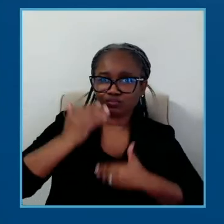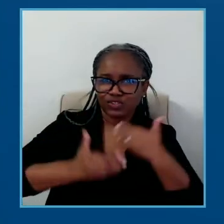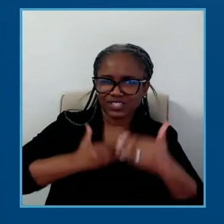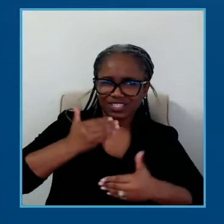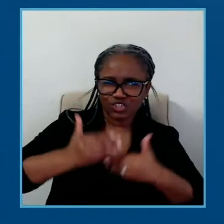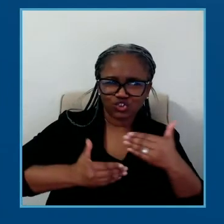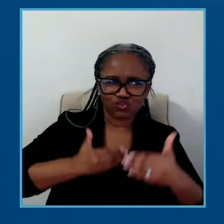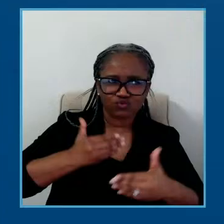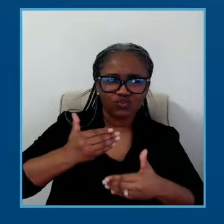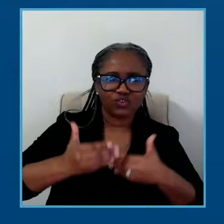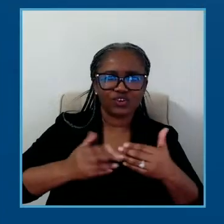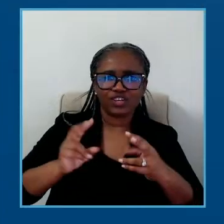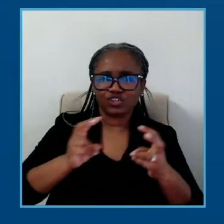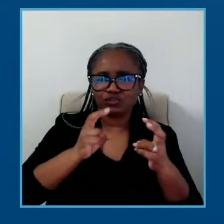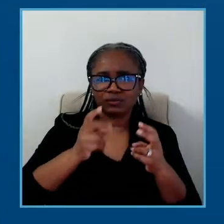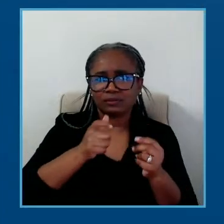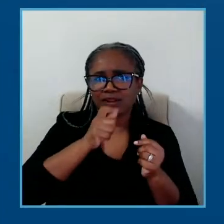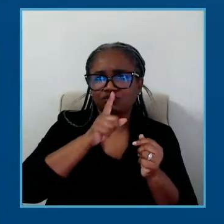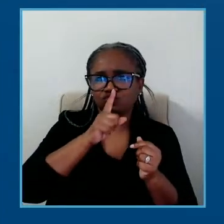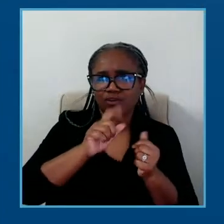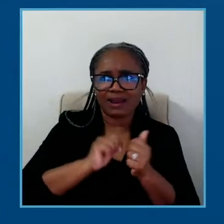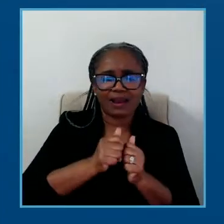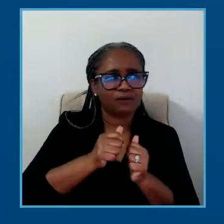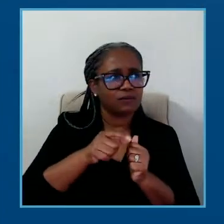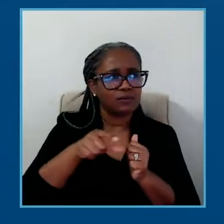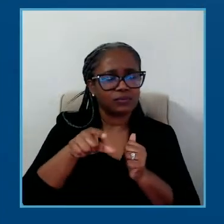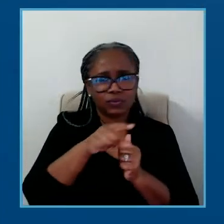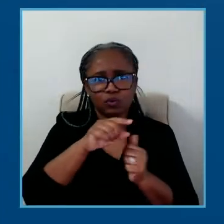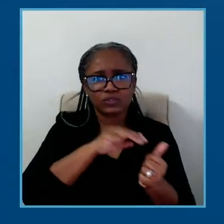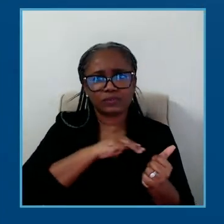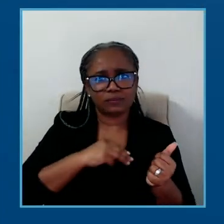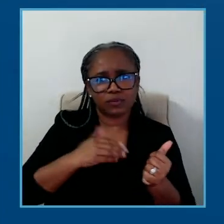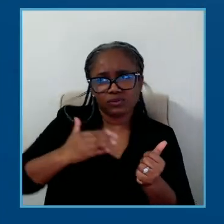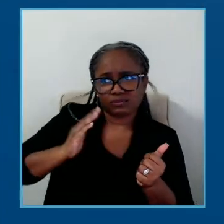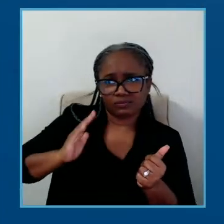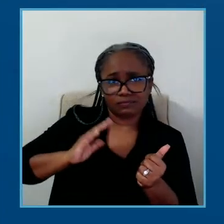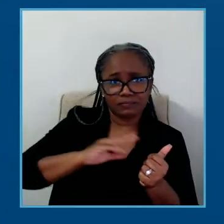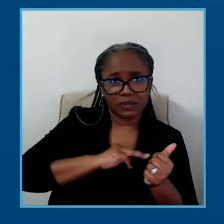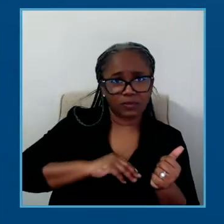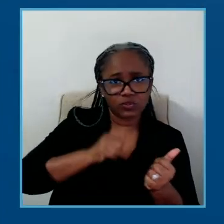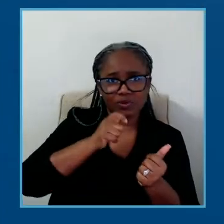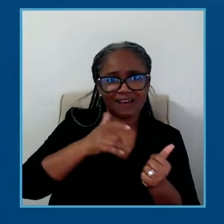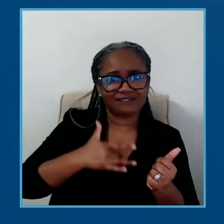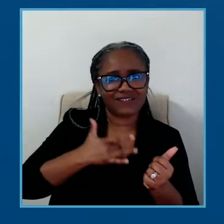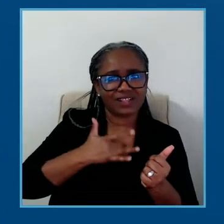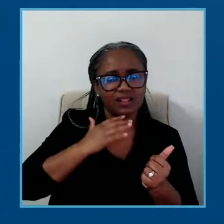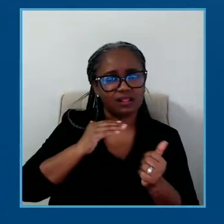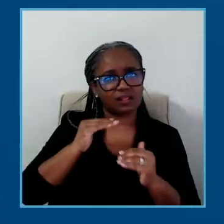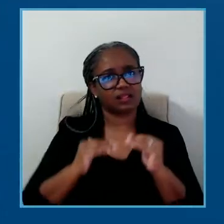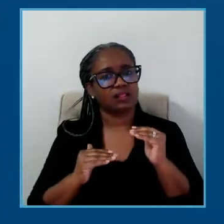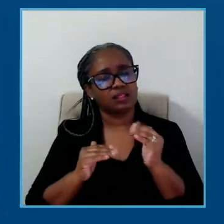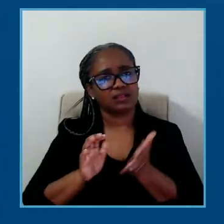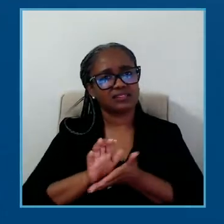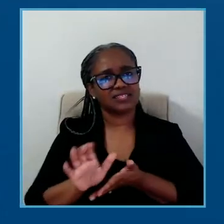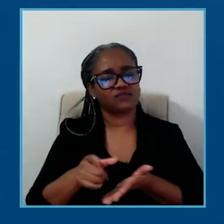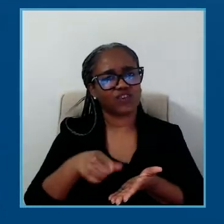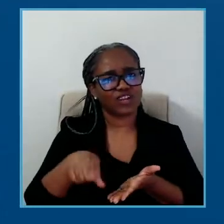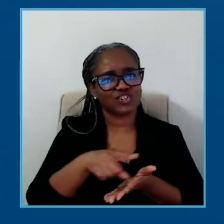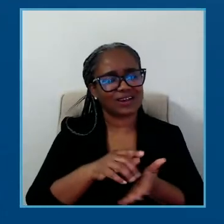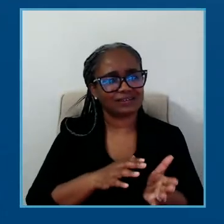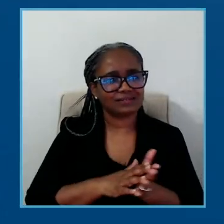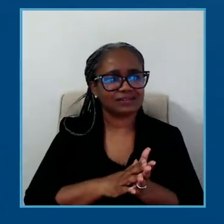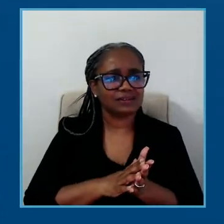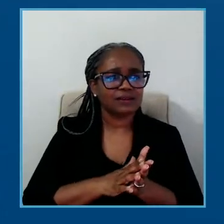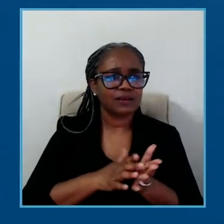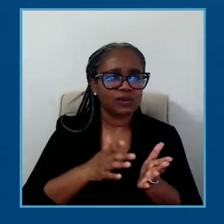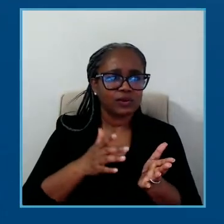be disenfranchisement here. If we were to have an election right now with the current membership, that means